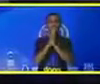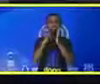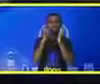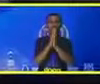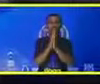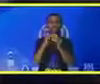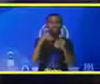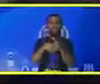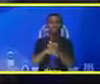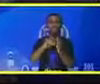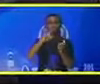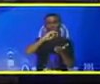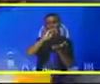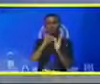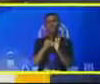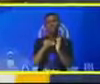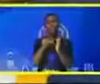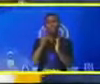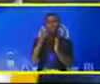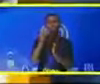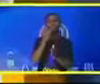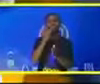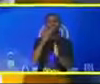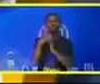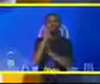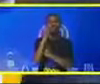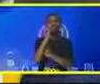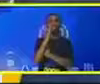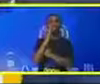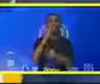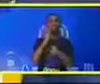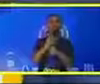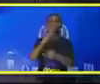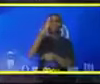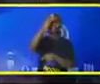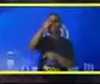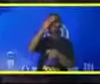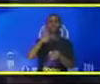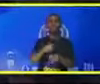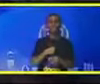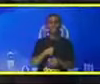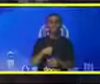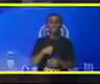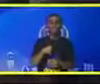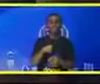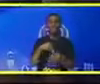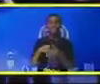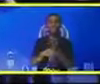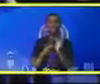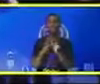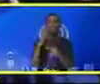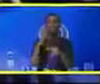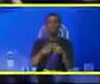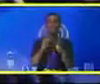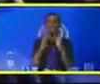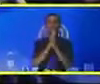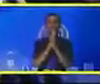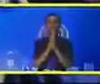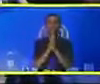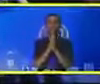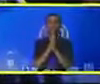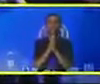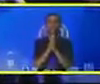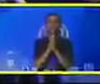Let your favor rest upon me. Let your favor rest upon me. Shaliske breke parasko bena hashana